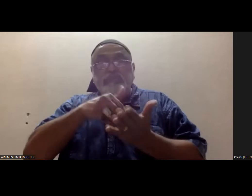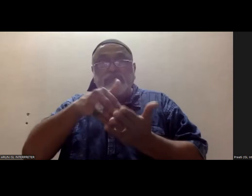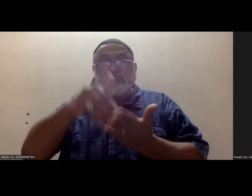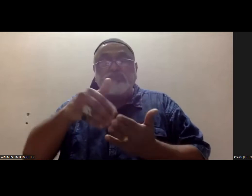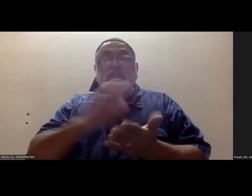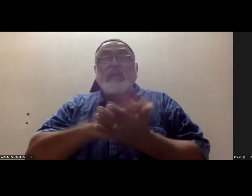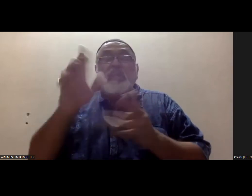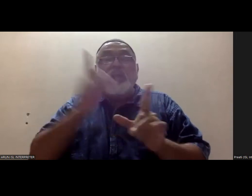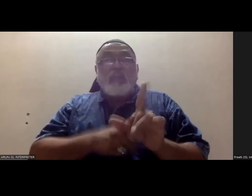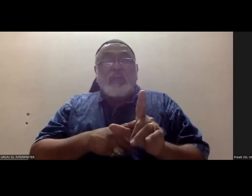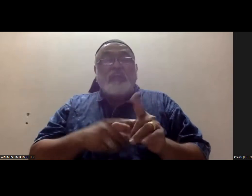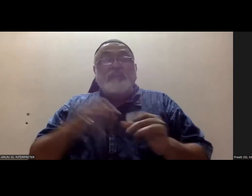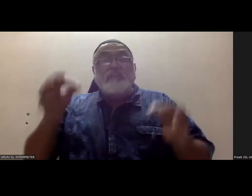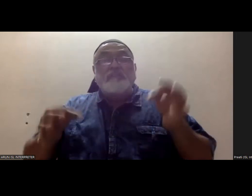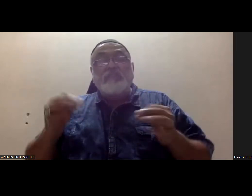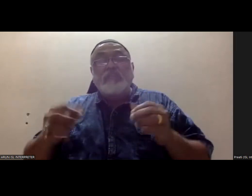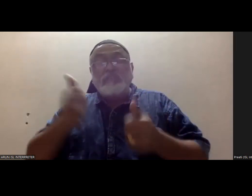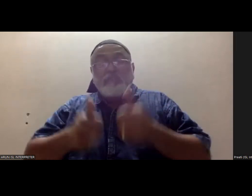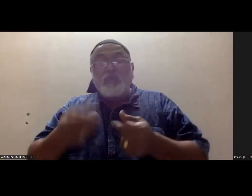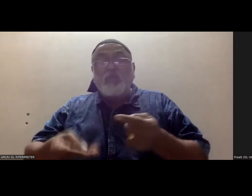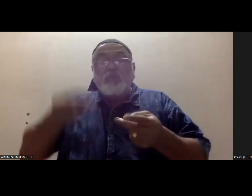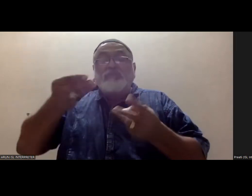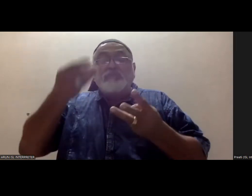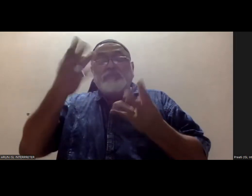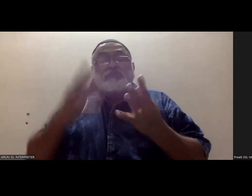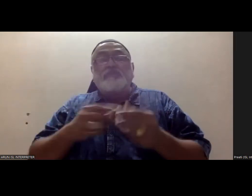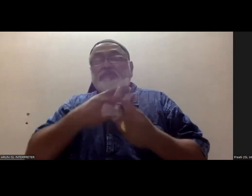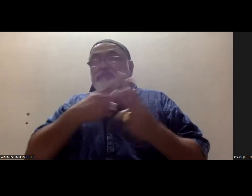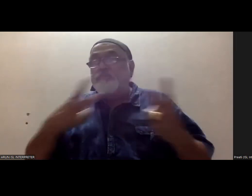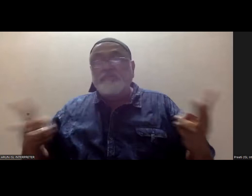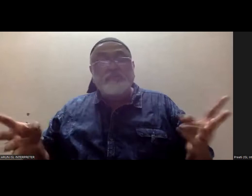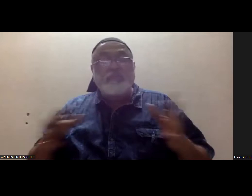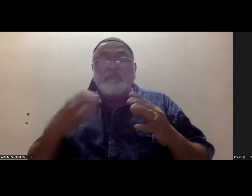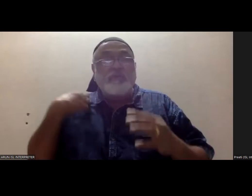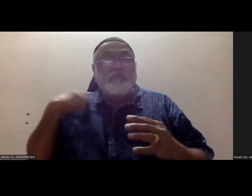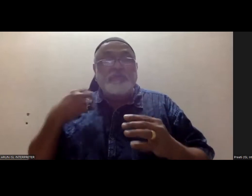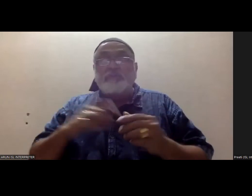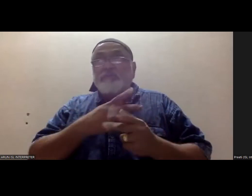exams as well in between. So it will be very difficult for me to give this